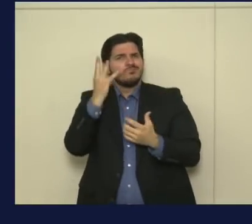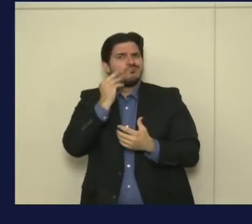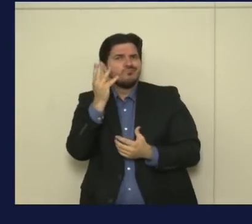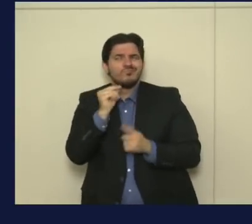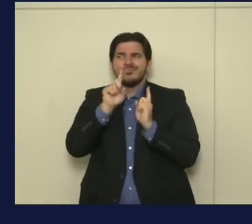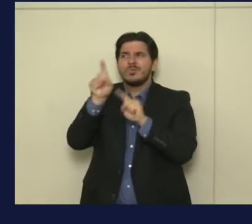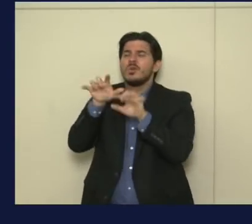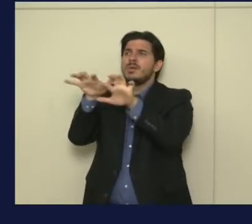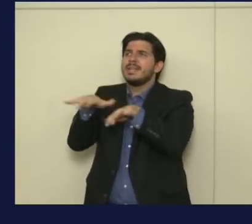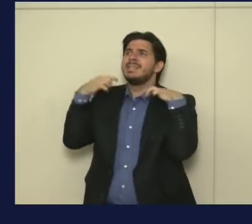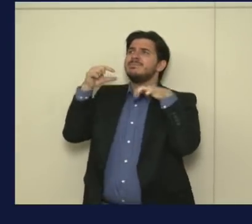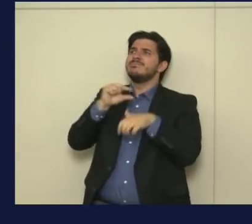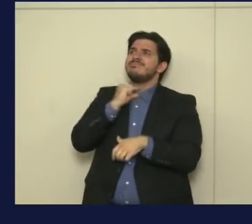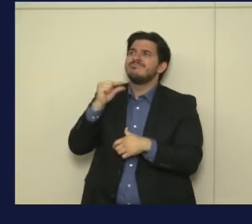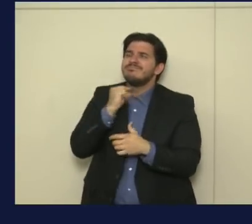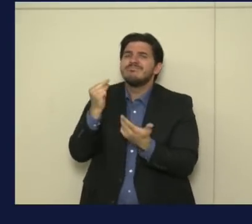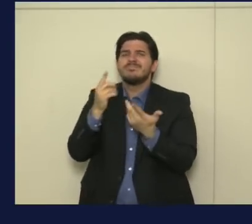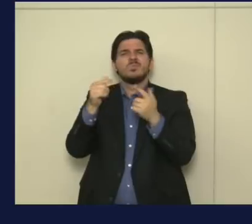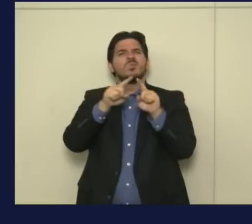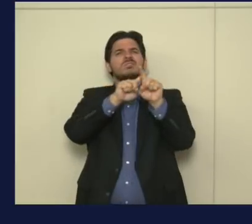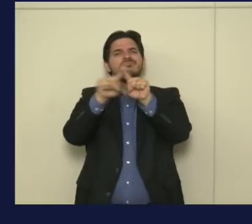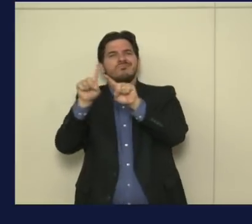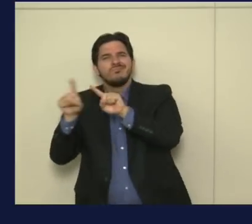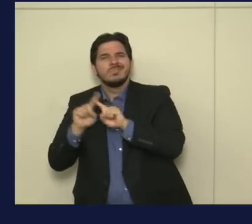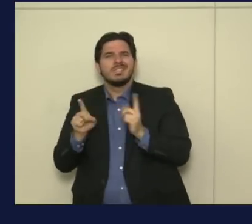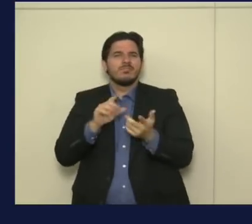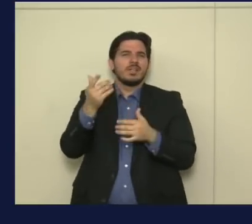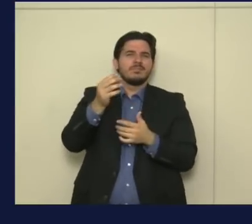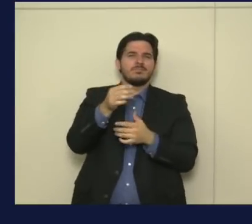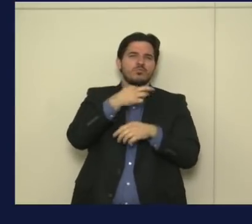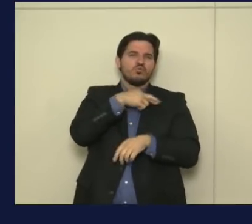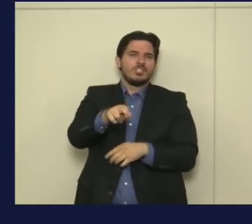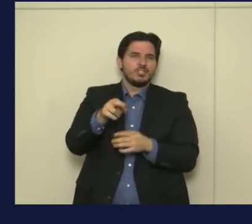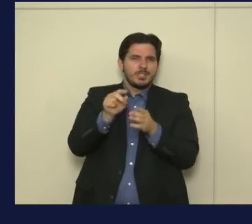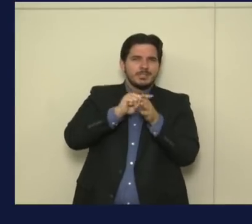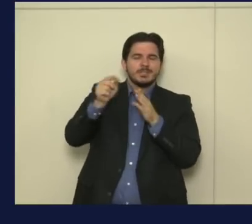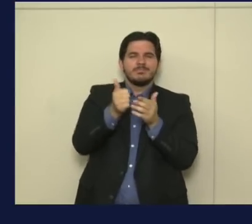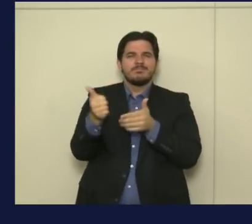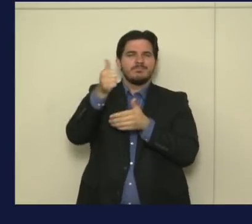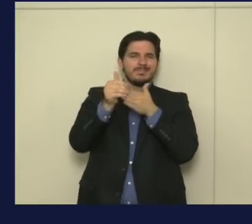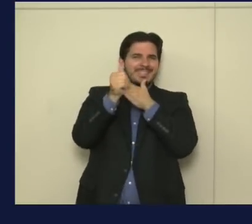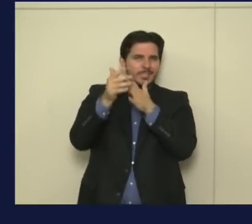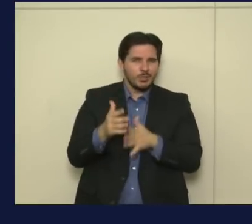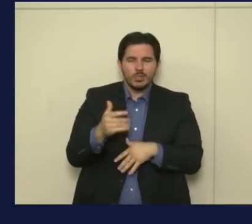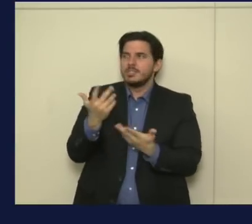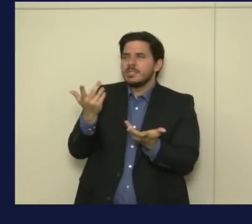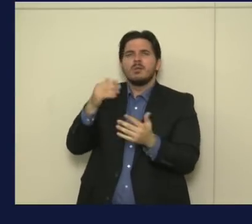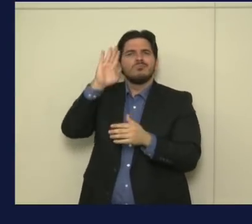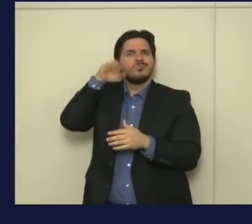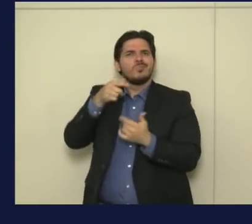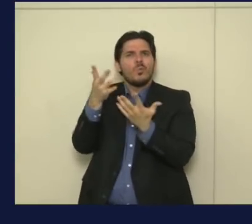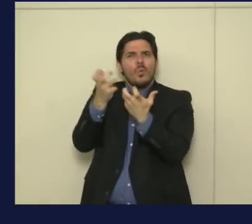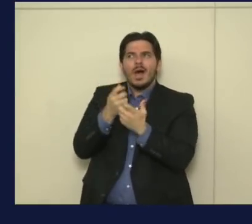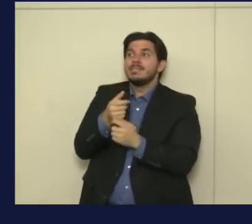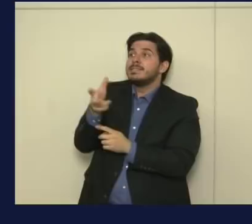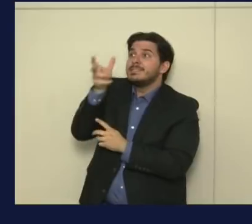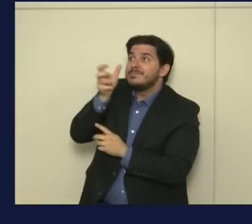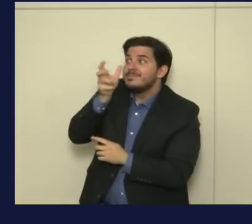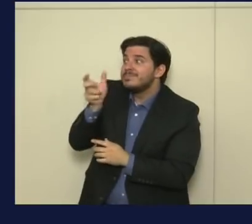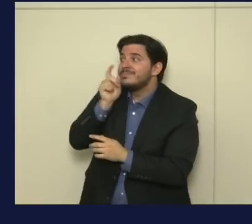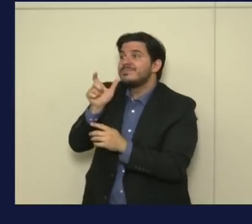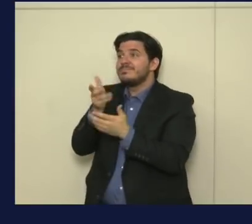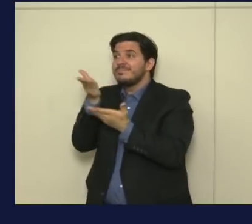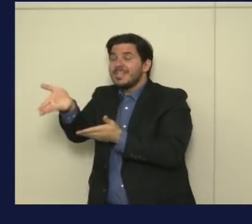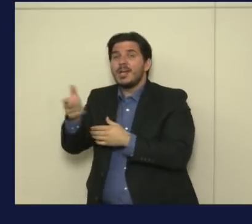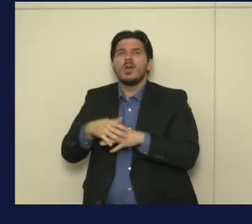or faith-based leader. We want to make sure that we're easing into that as well. Restaurants, so food and